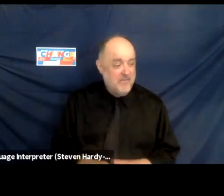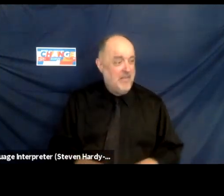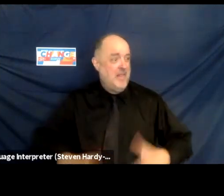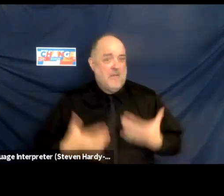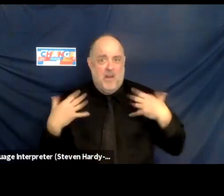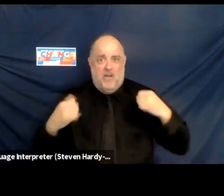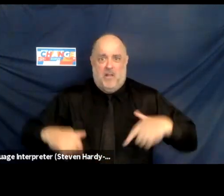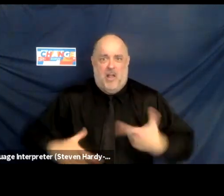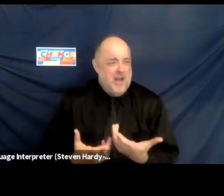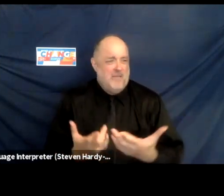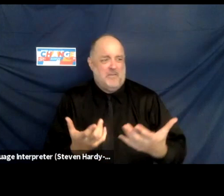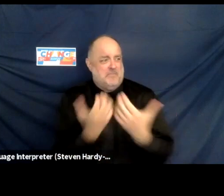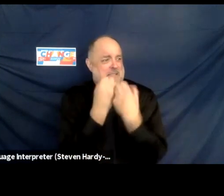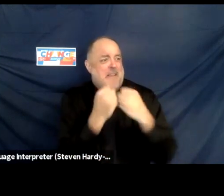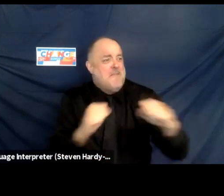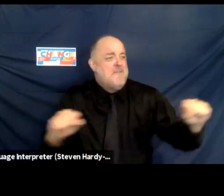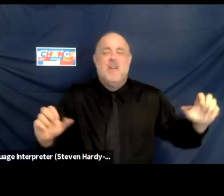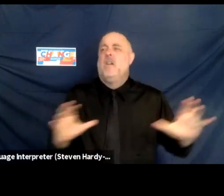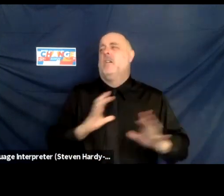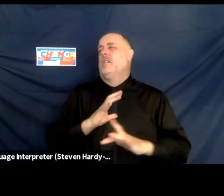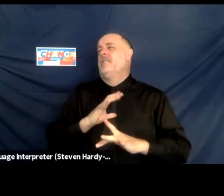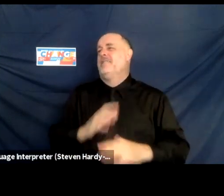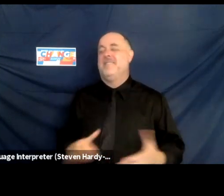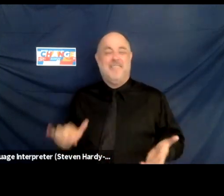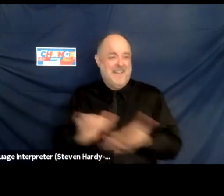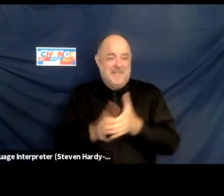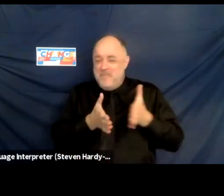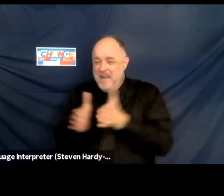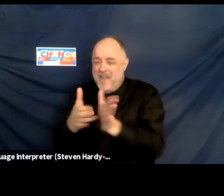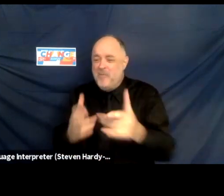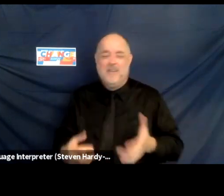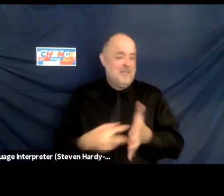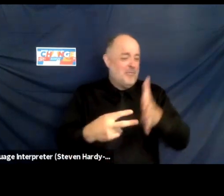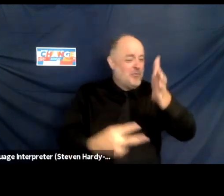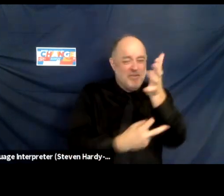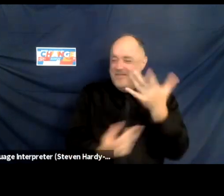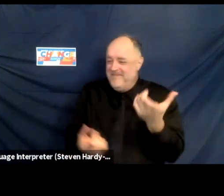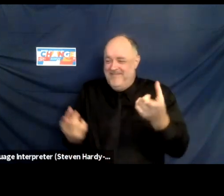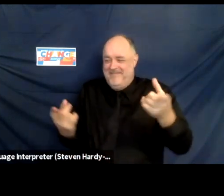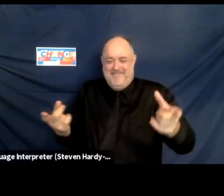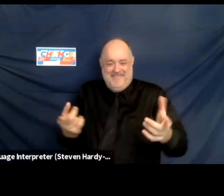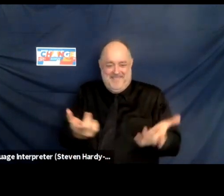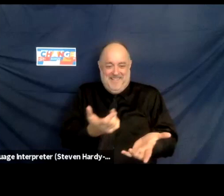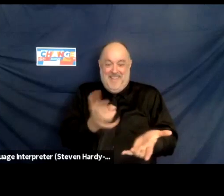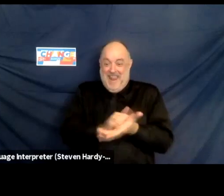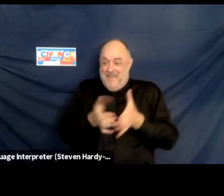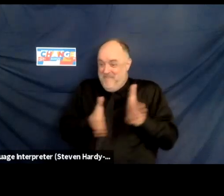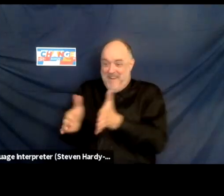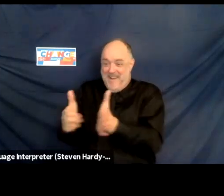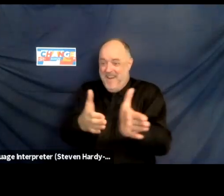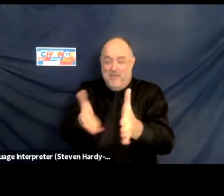and taking a safe mode of transportation. It's pathways and bridges on this path that take us